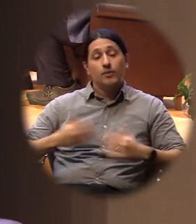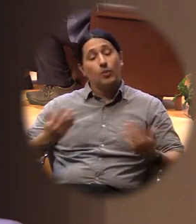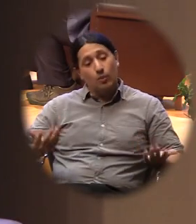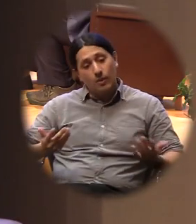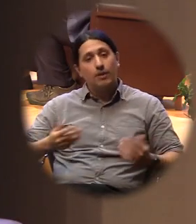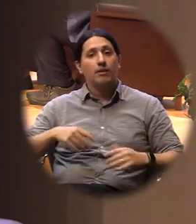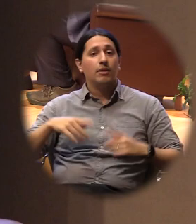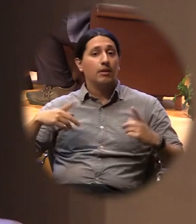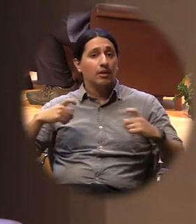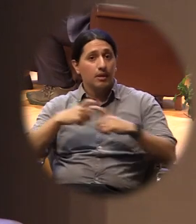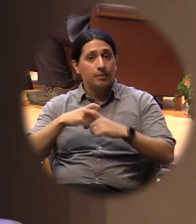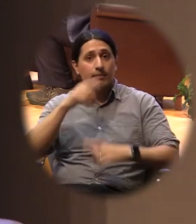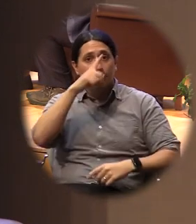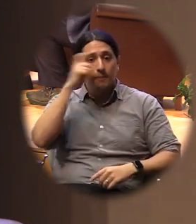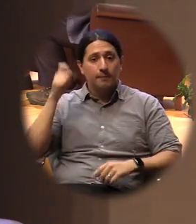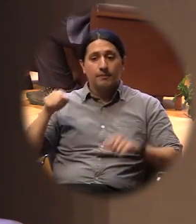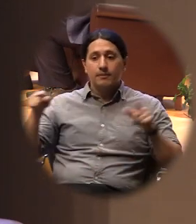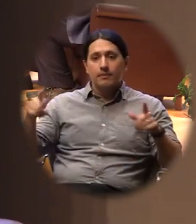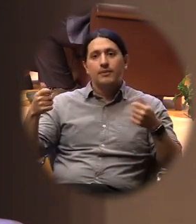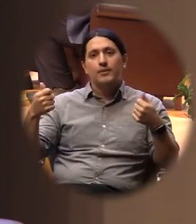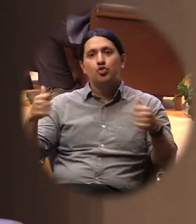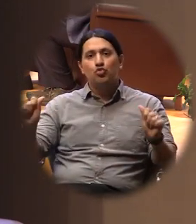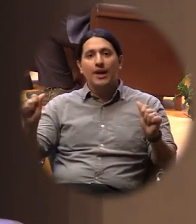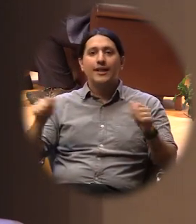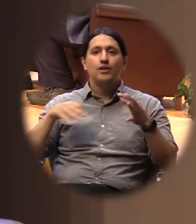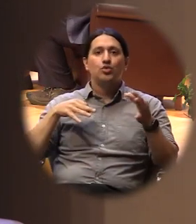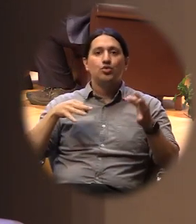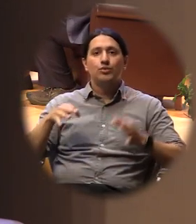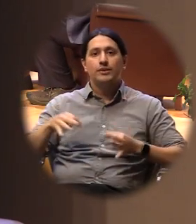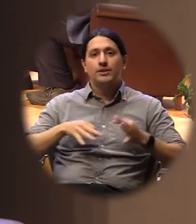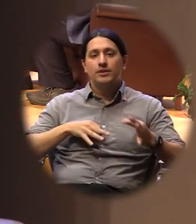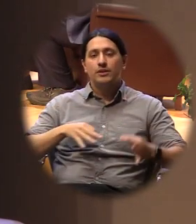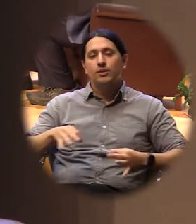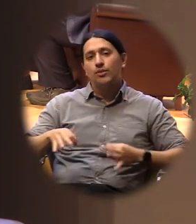complicated because they try to describe